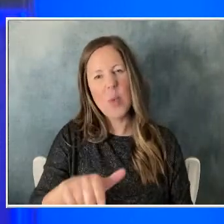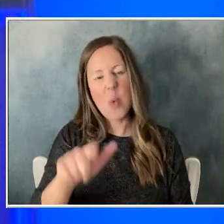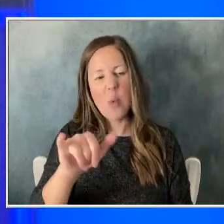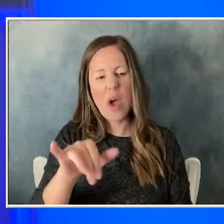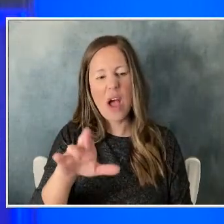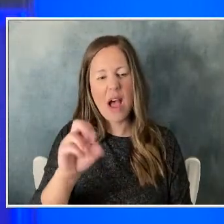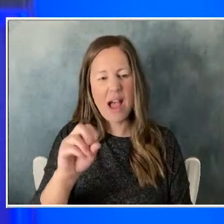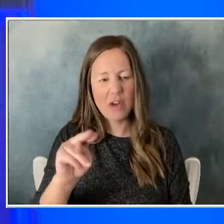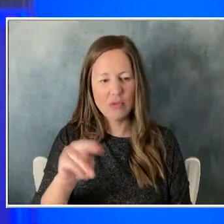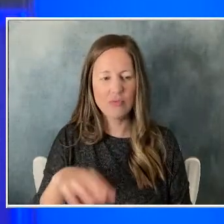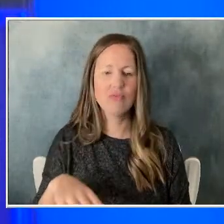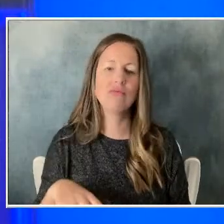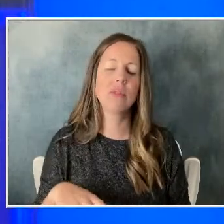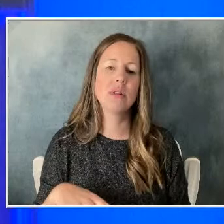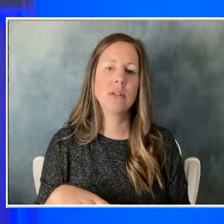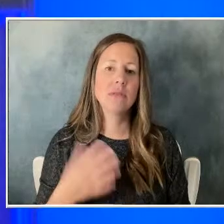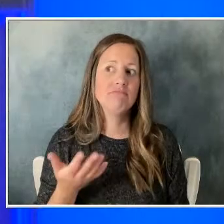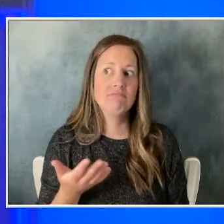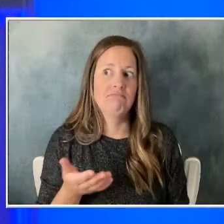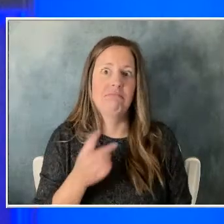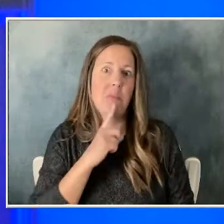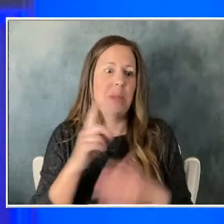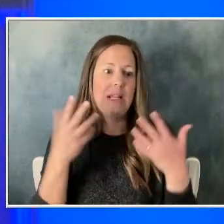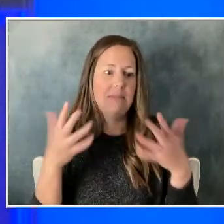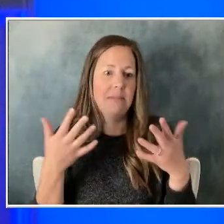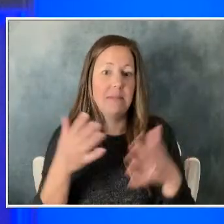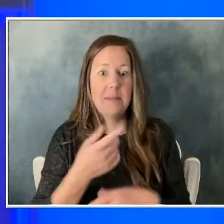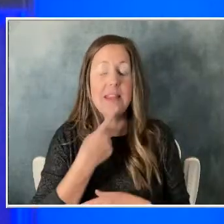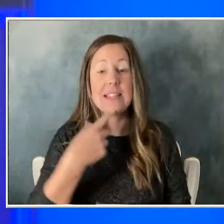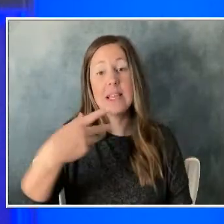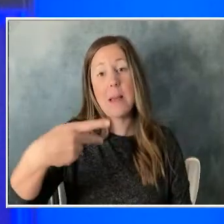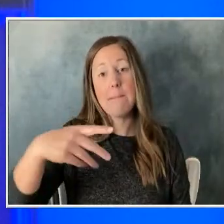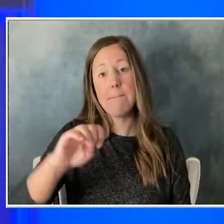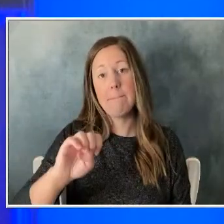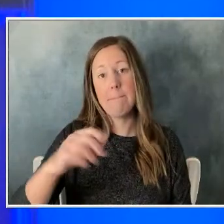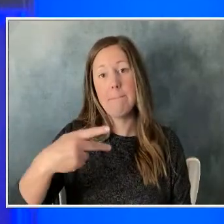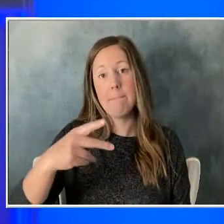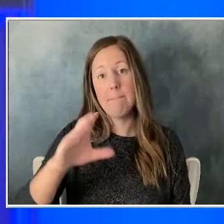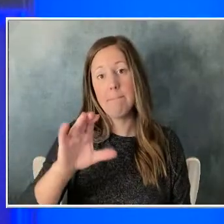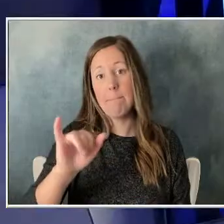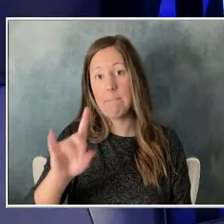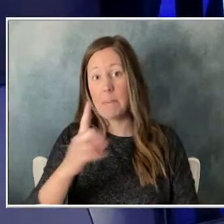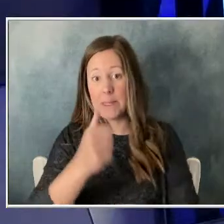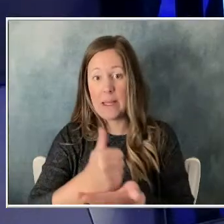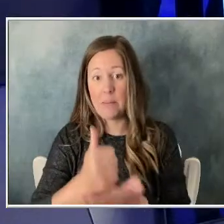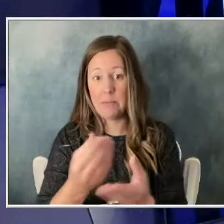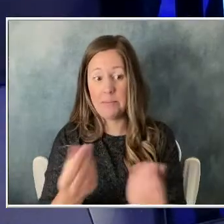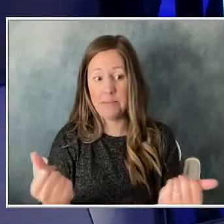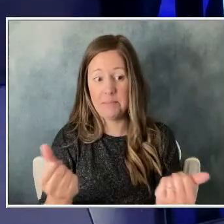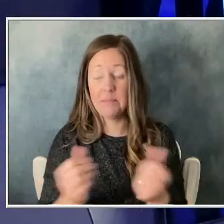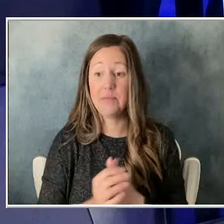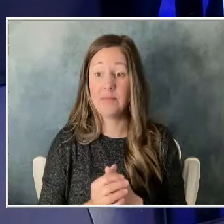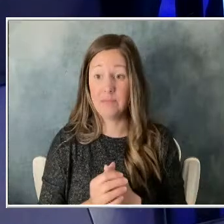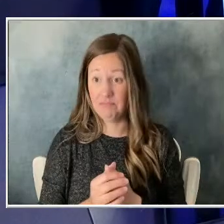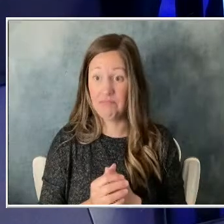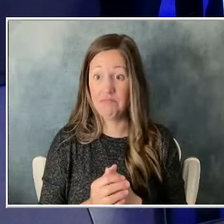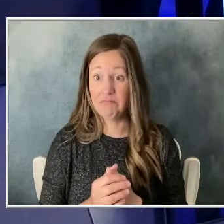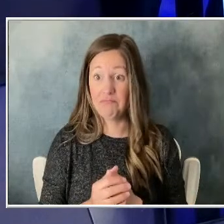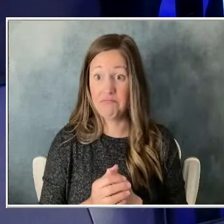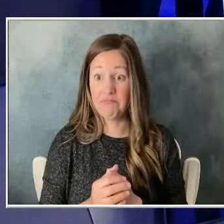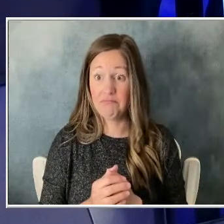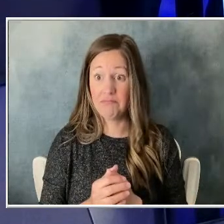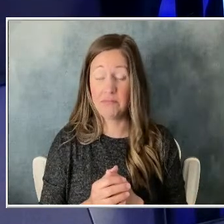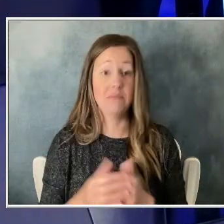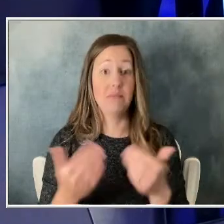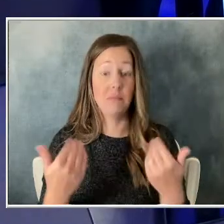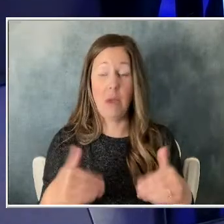But that was pretty much it. They told me Pepsid would make it. So you needed a lot more than Pepsid. Dr.